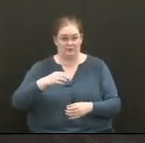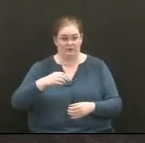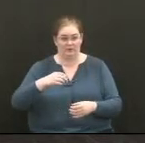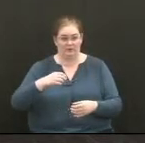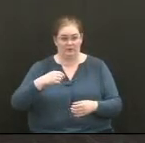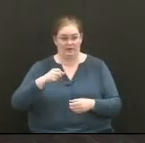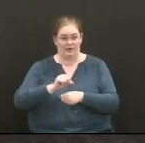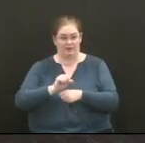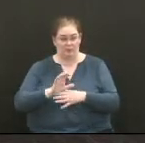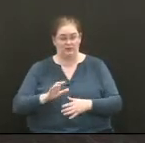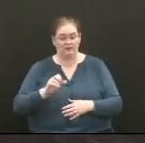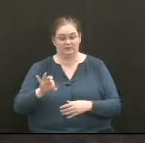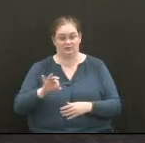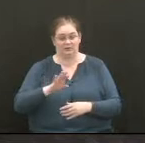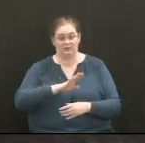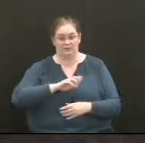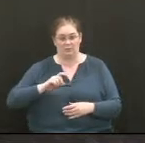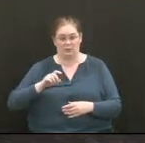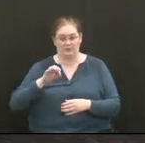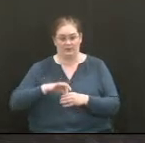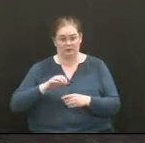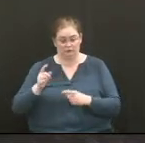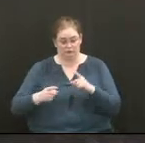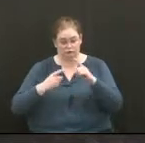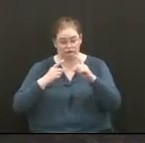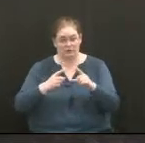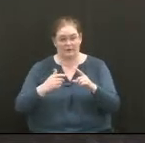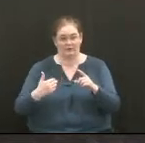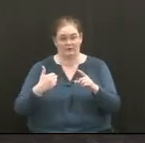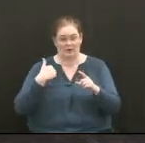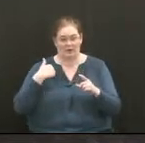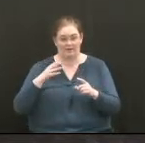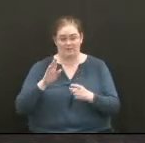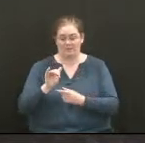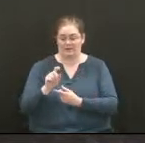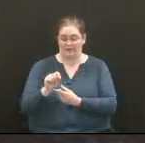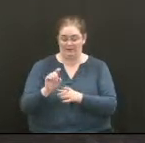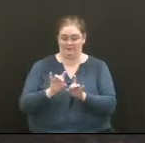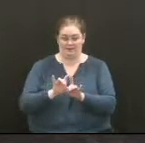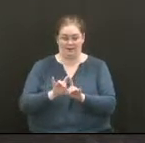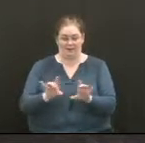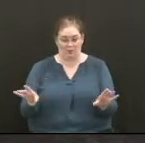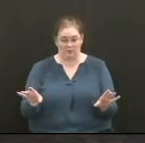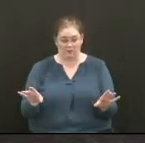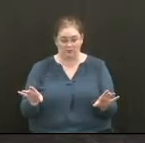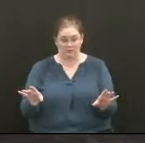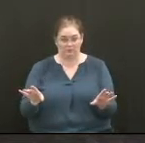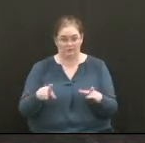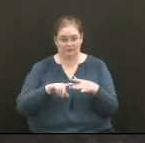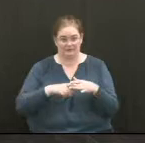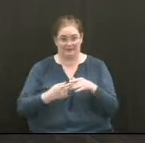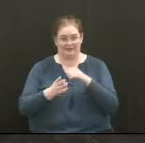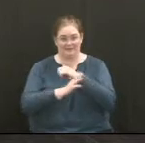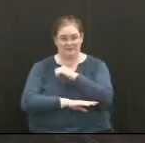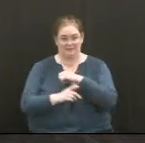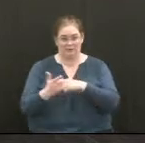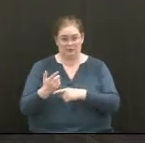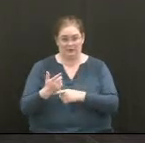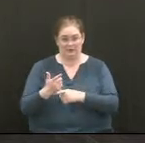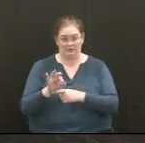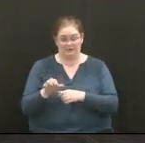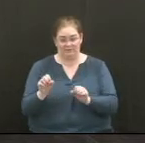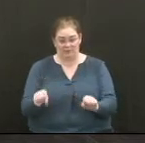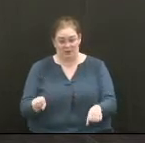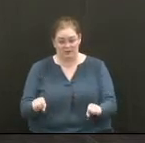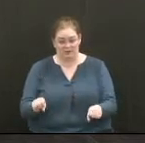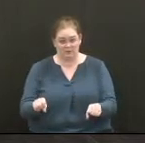the employees of the Board of Elections, should strive to have ballots out beginning September 21st, if at all